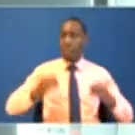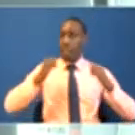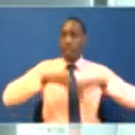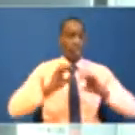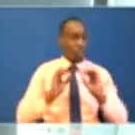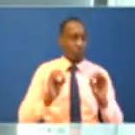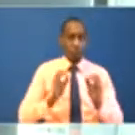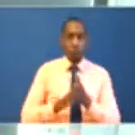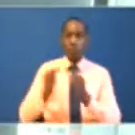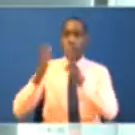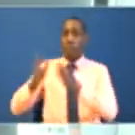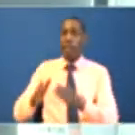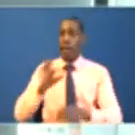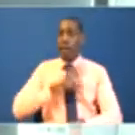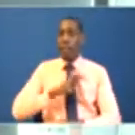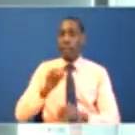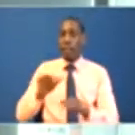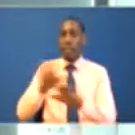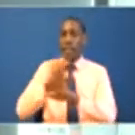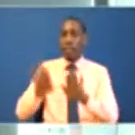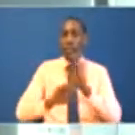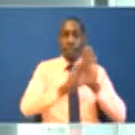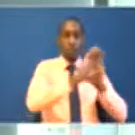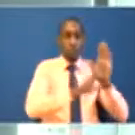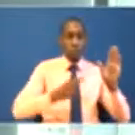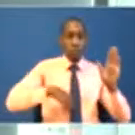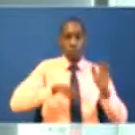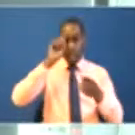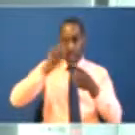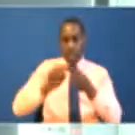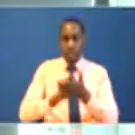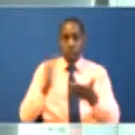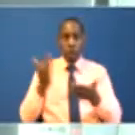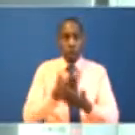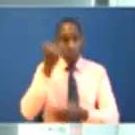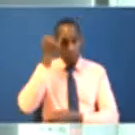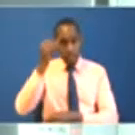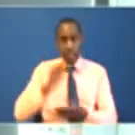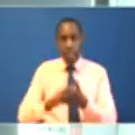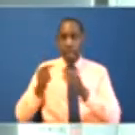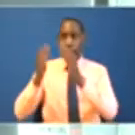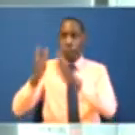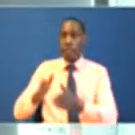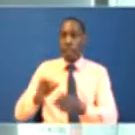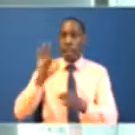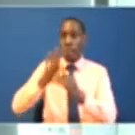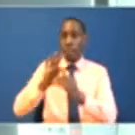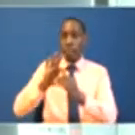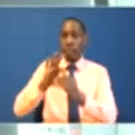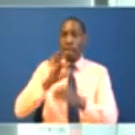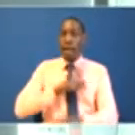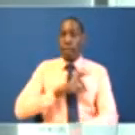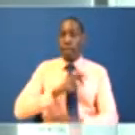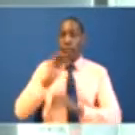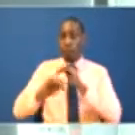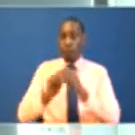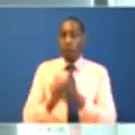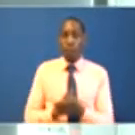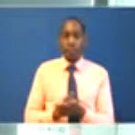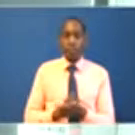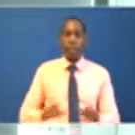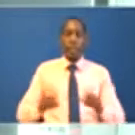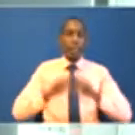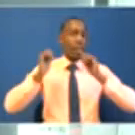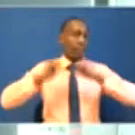agree that it's a winner takes all our constitution has sought to remove that winner takes all uh approach now i do